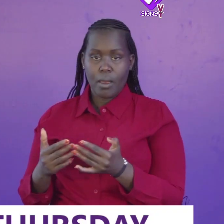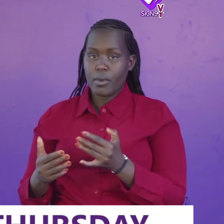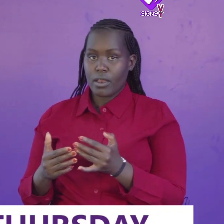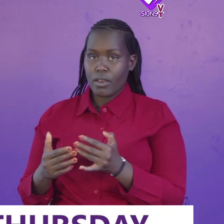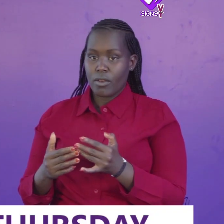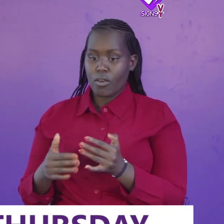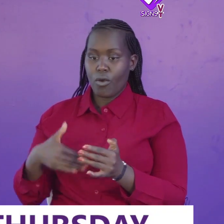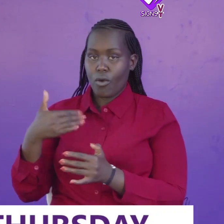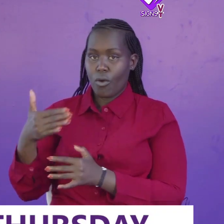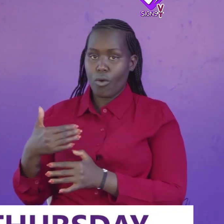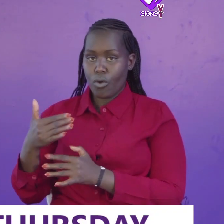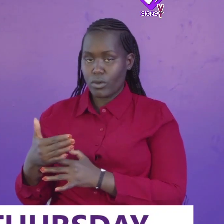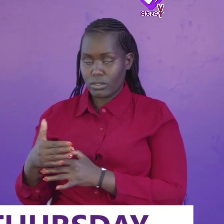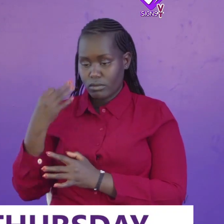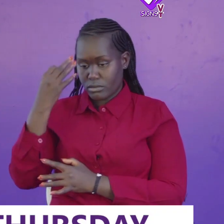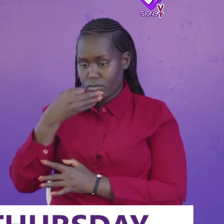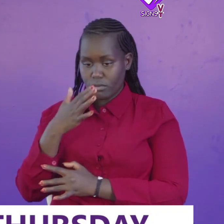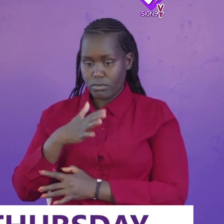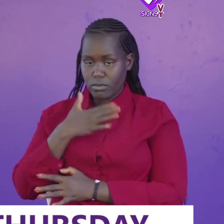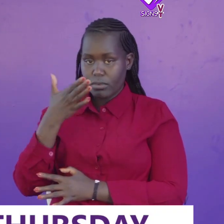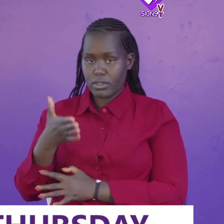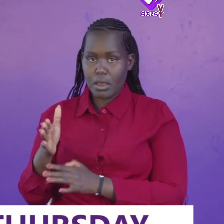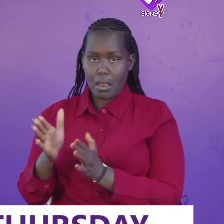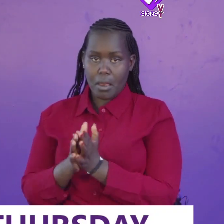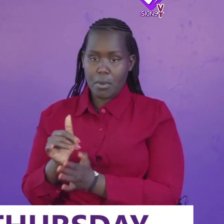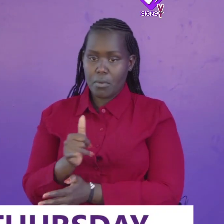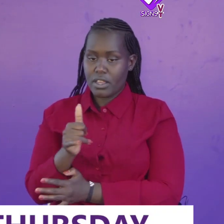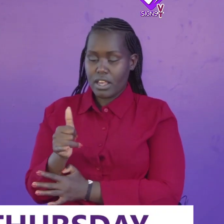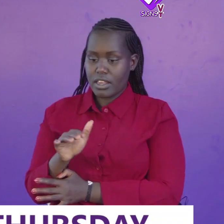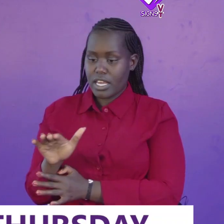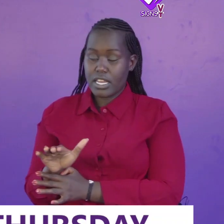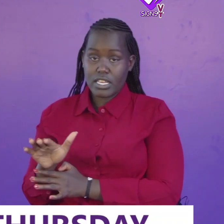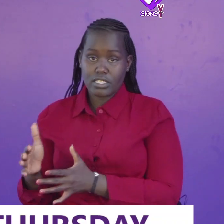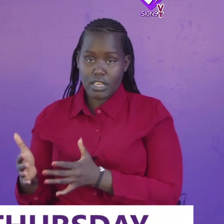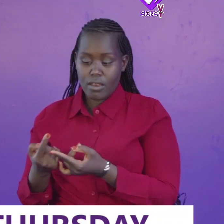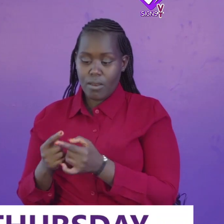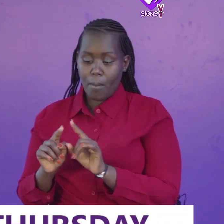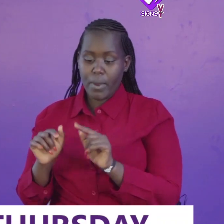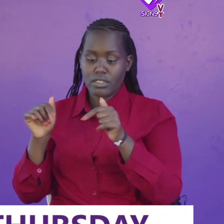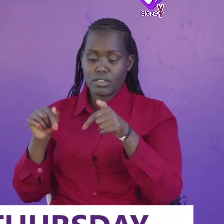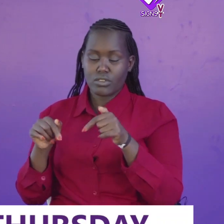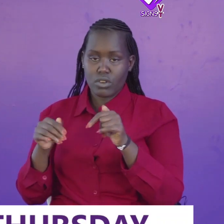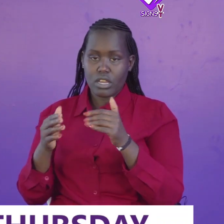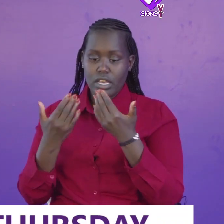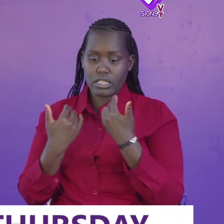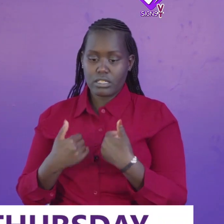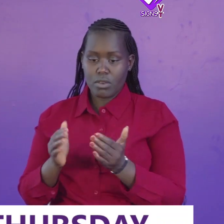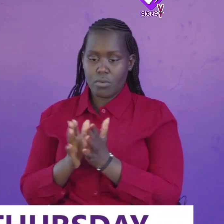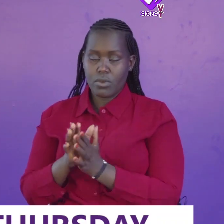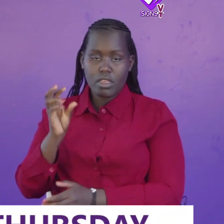hii sura yangu on your screen. Maybe peke yangu kama maybe with other DJs. Lakini kwa leo ni mimi na the